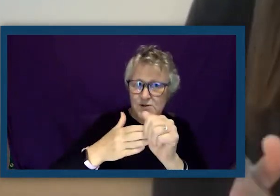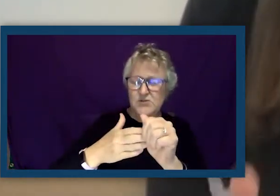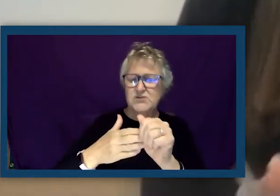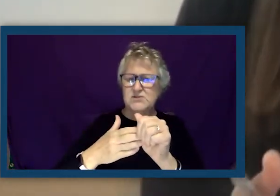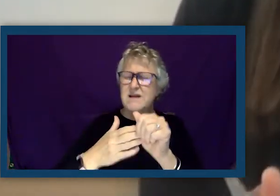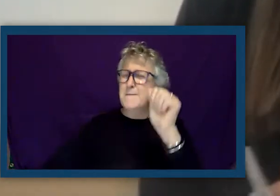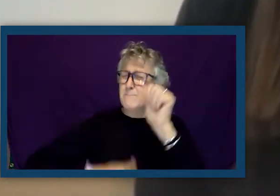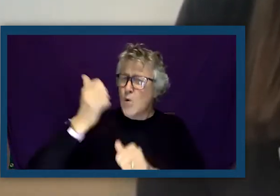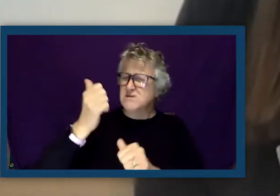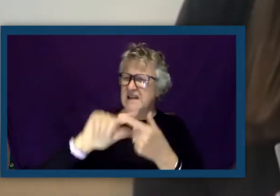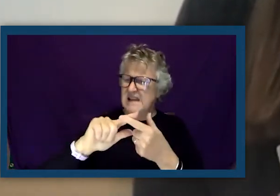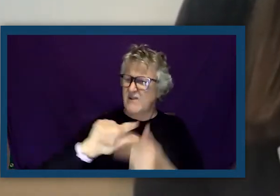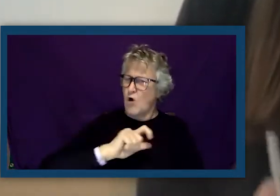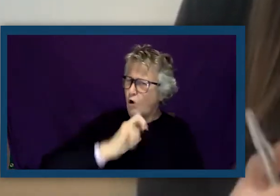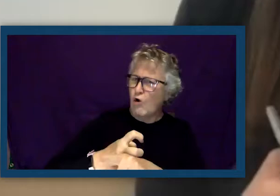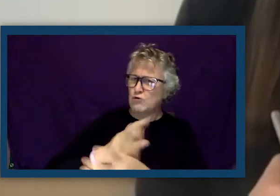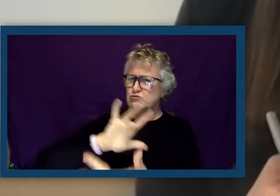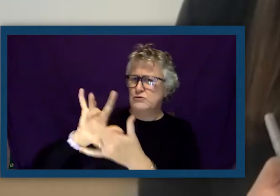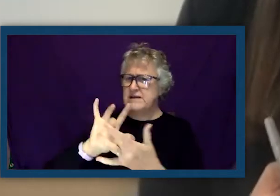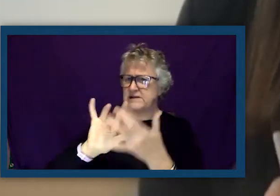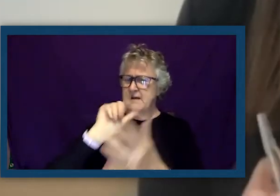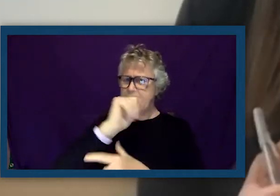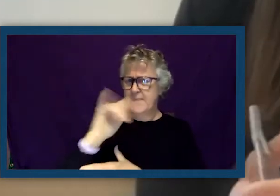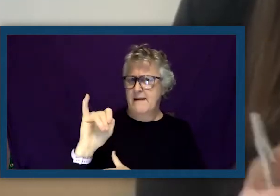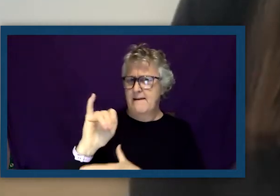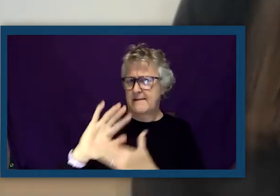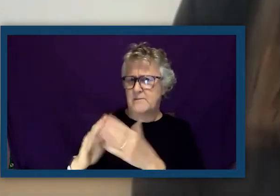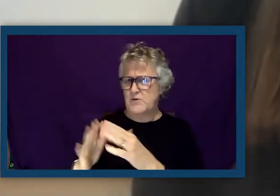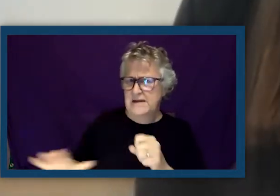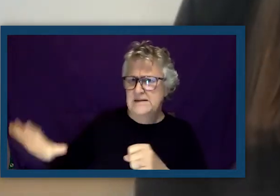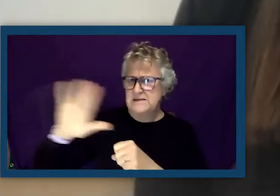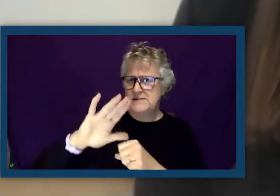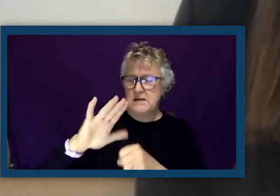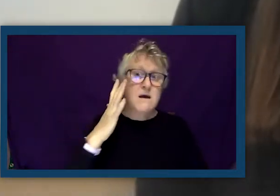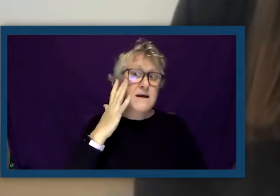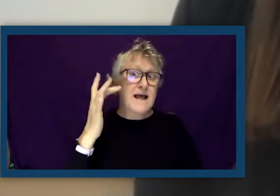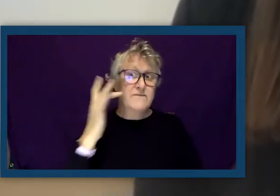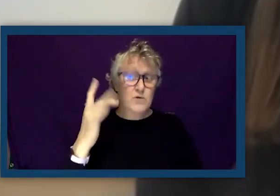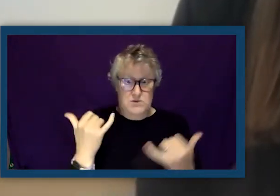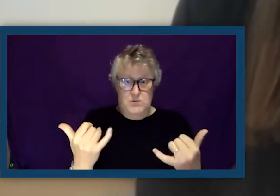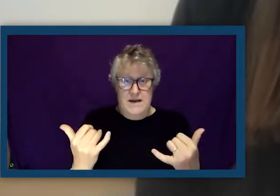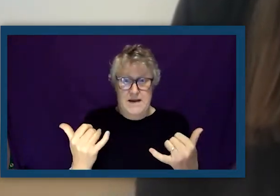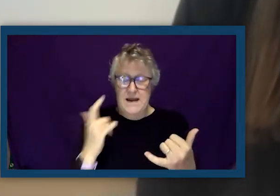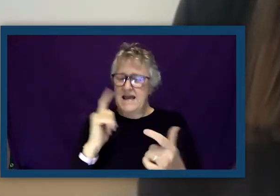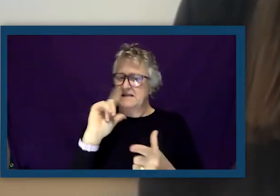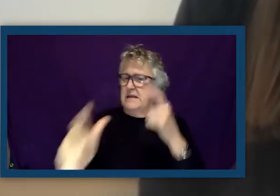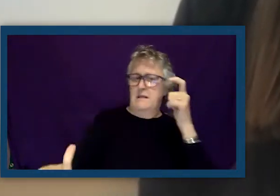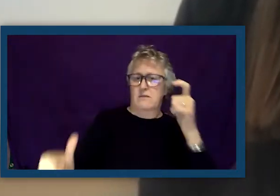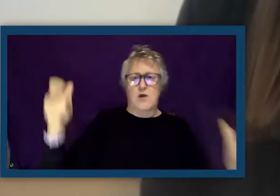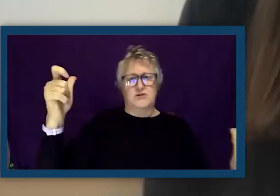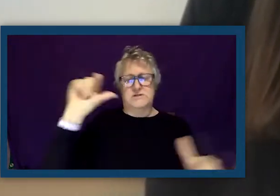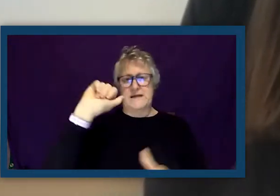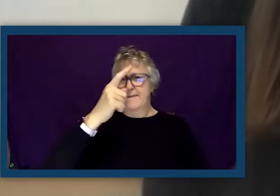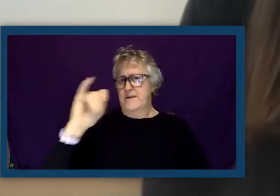to reach AAPI communities. Today, California has the largest Asian American and Pacific Islander immigrant population